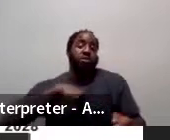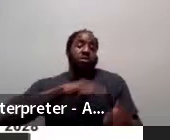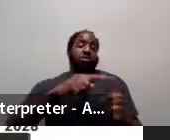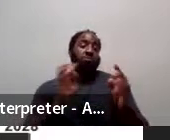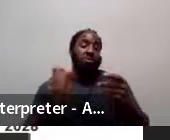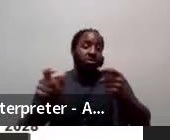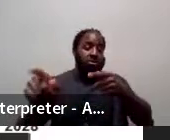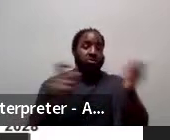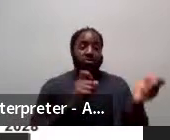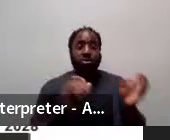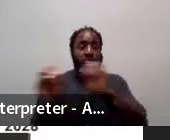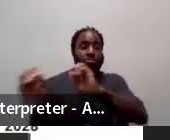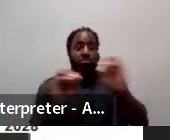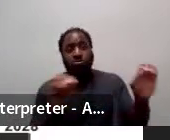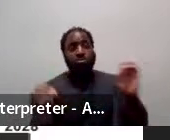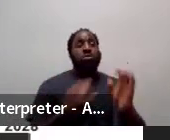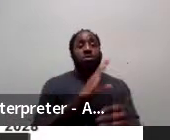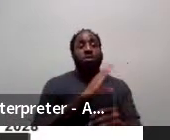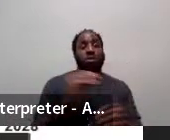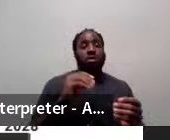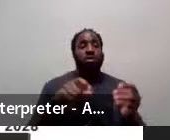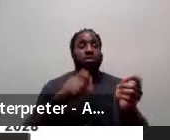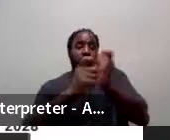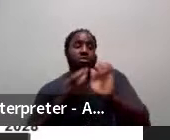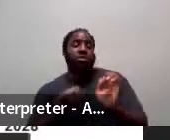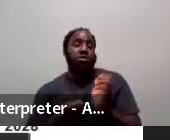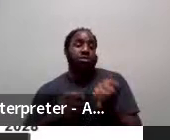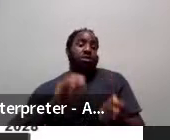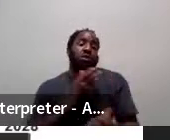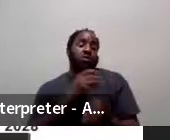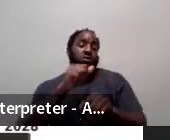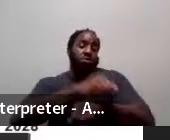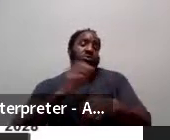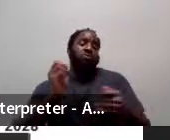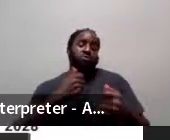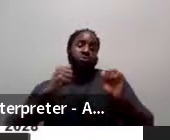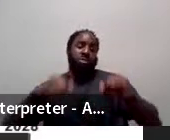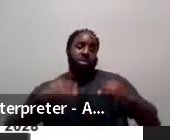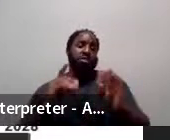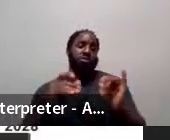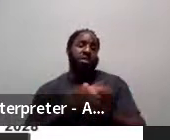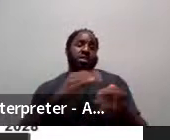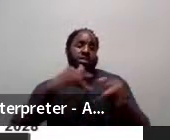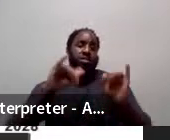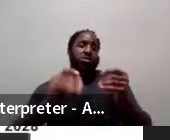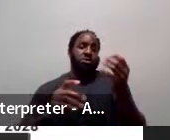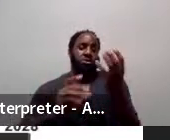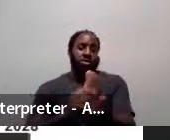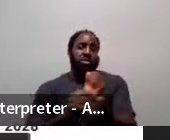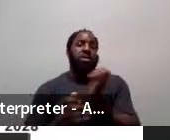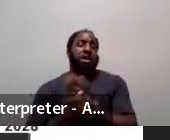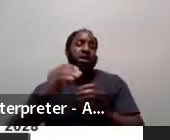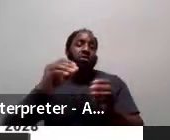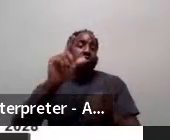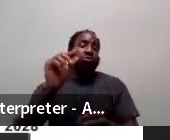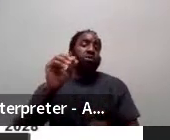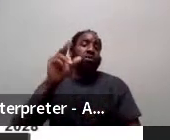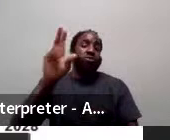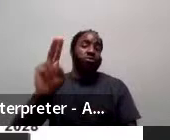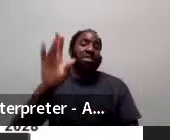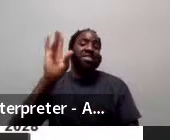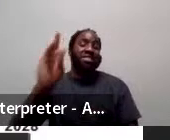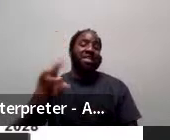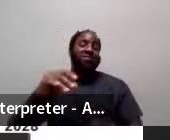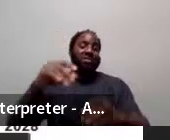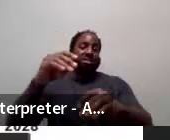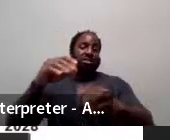and resequence some of our work, we can do that and still attain our 2027 place and service date.